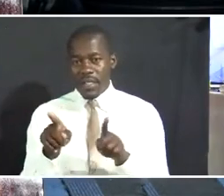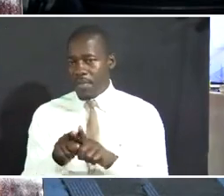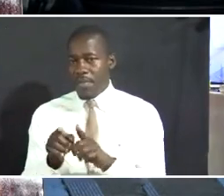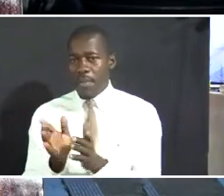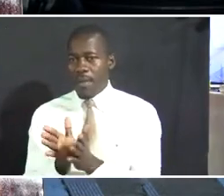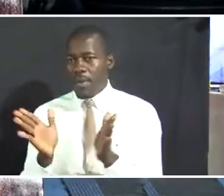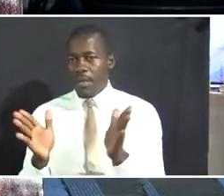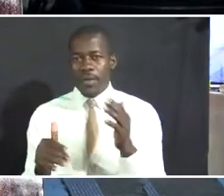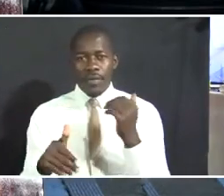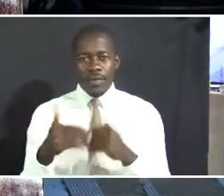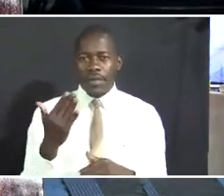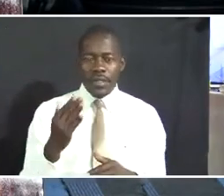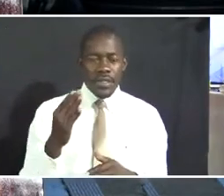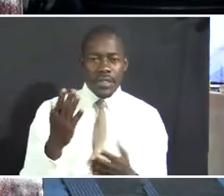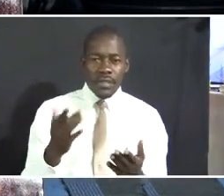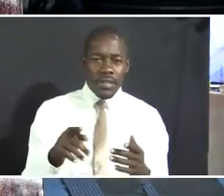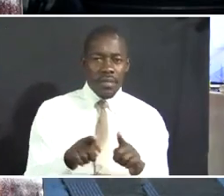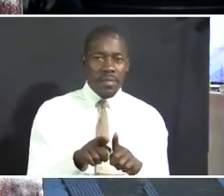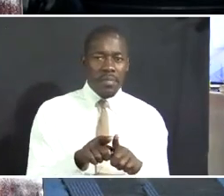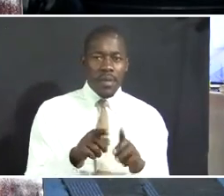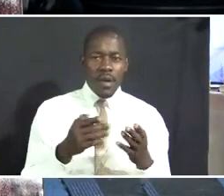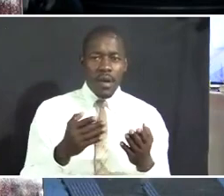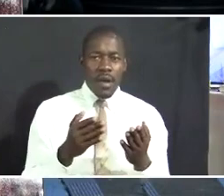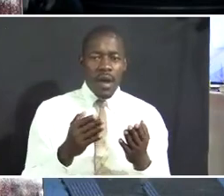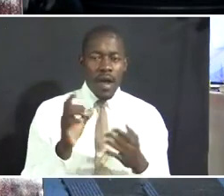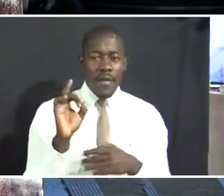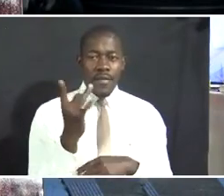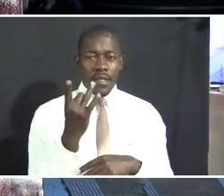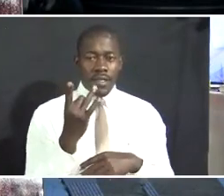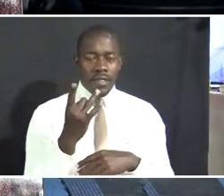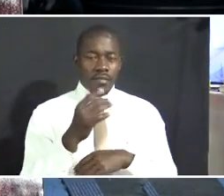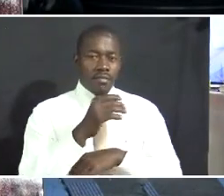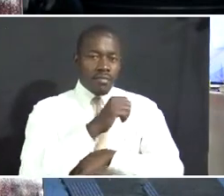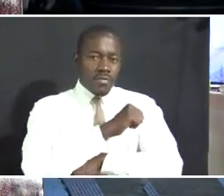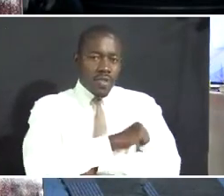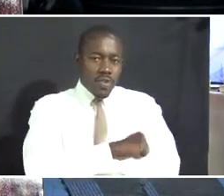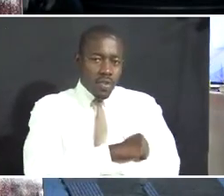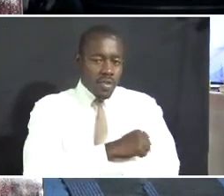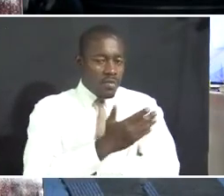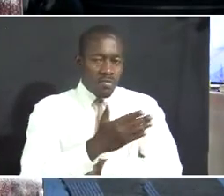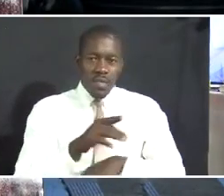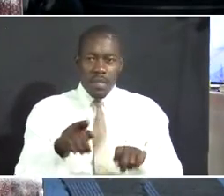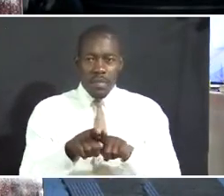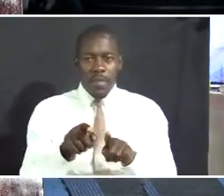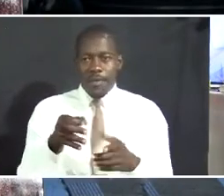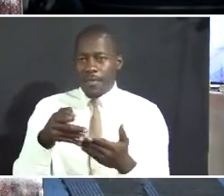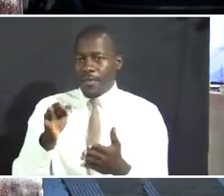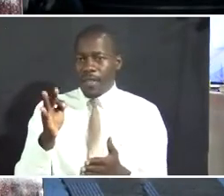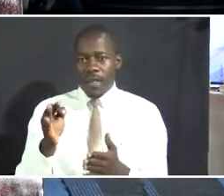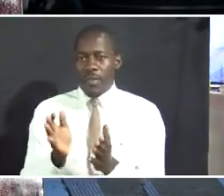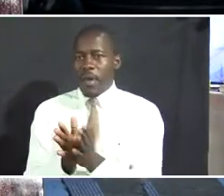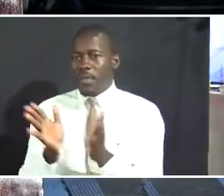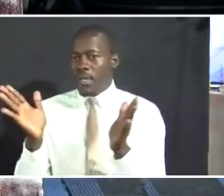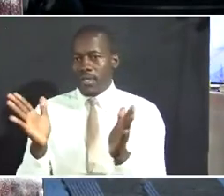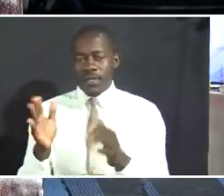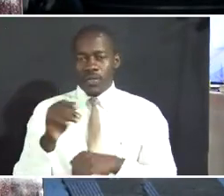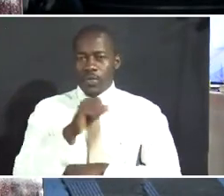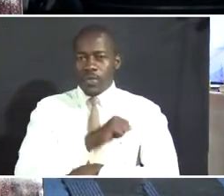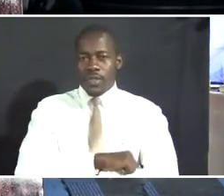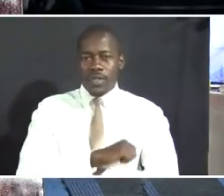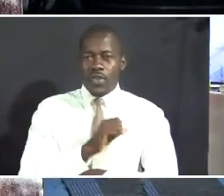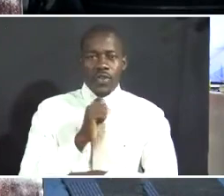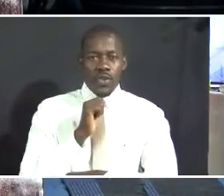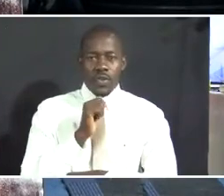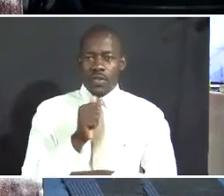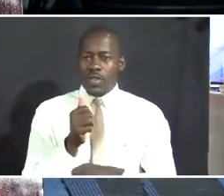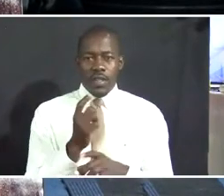public, the JAP system of admission is actually taking students'